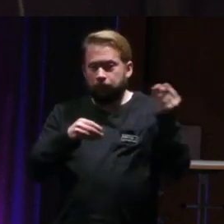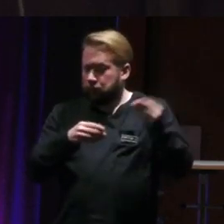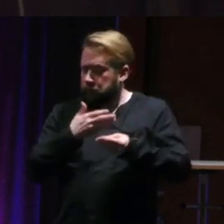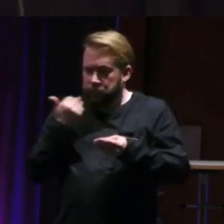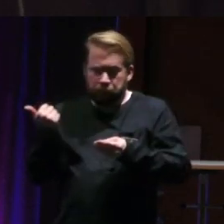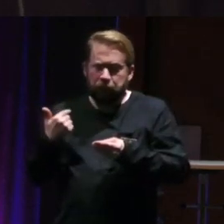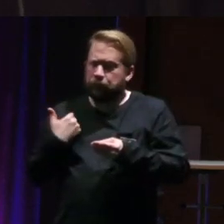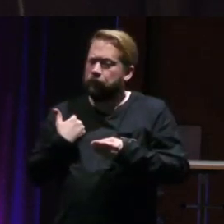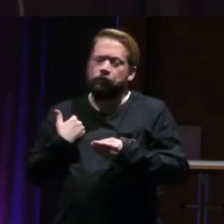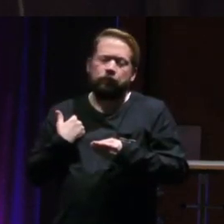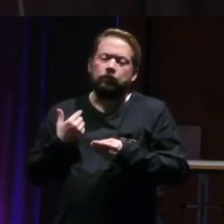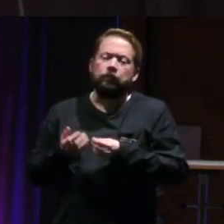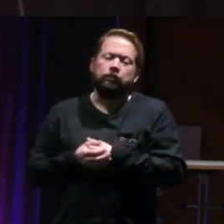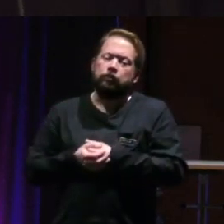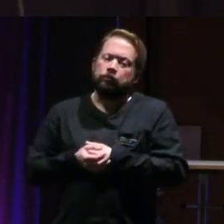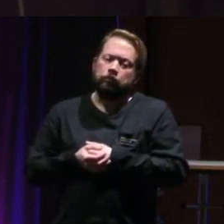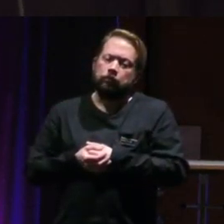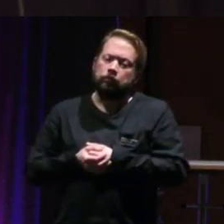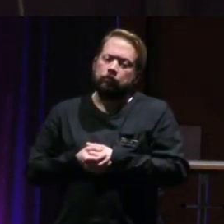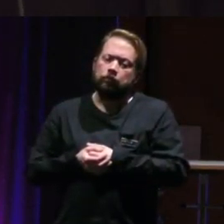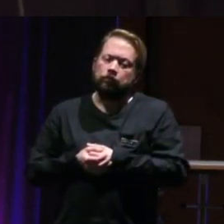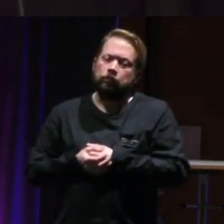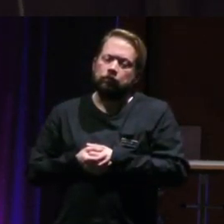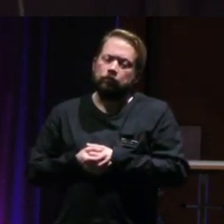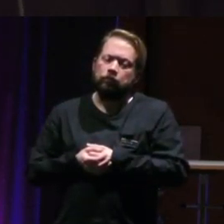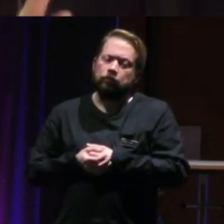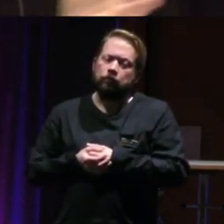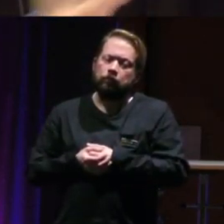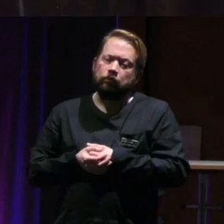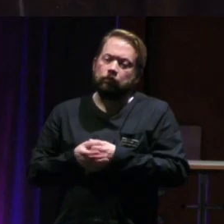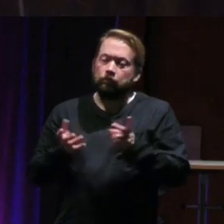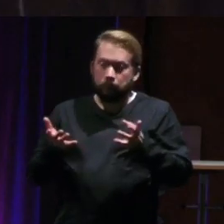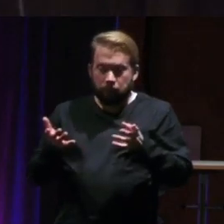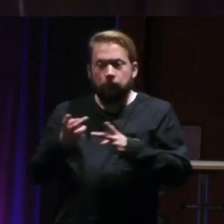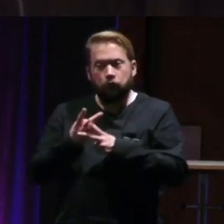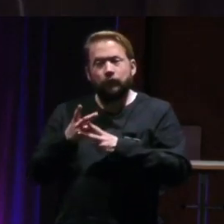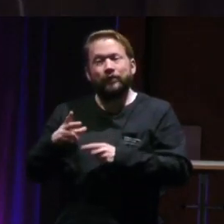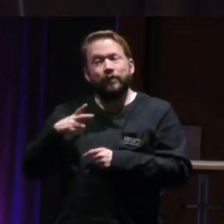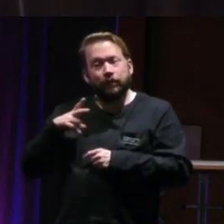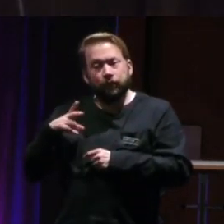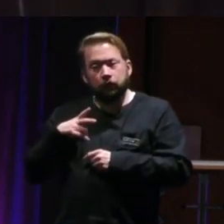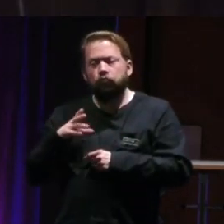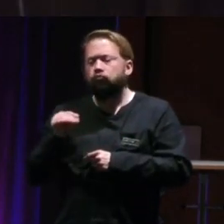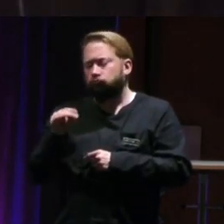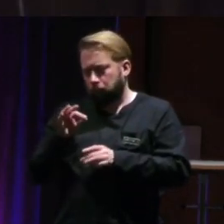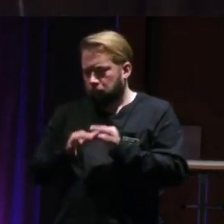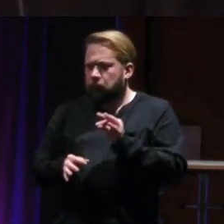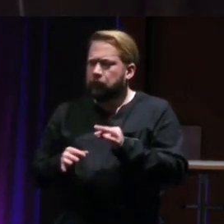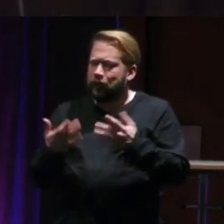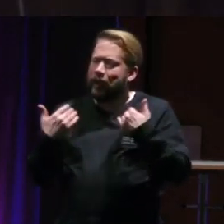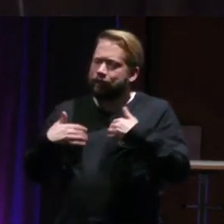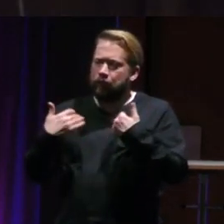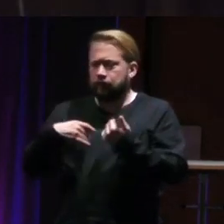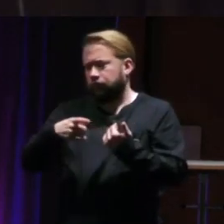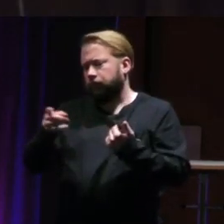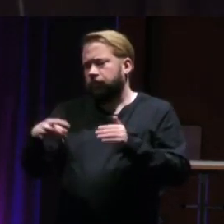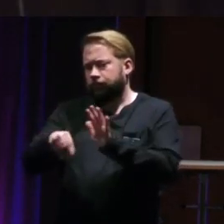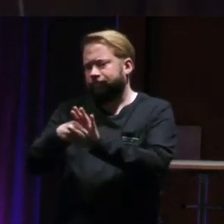Mm. It's all like crowdfunding and so private individuals and people and people, yes. And